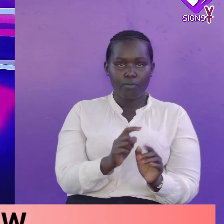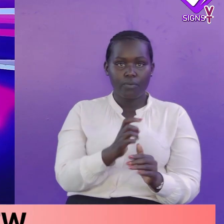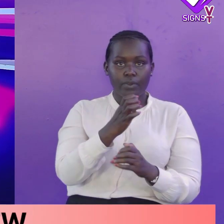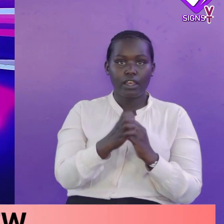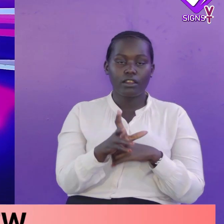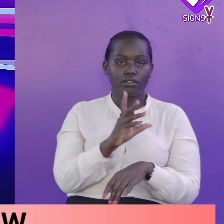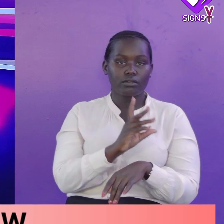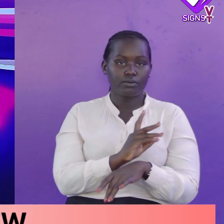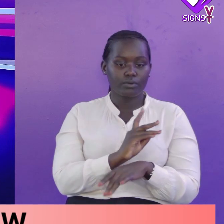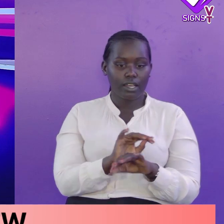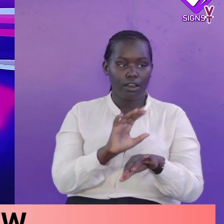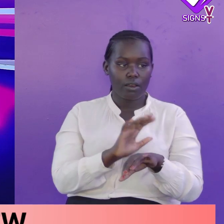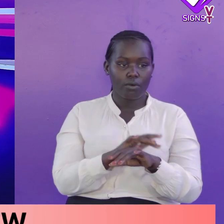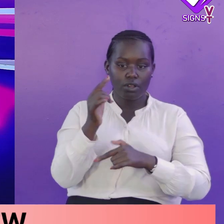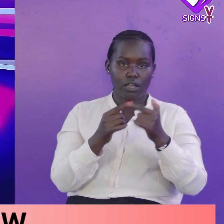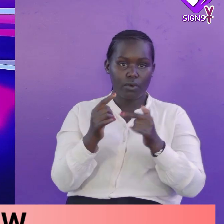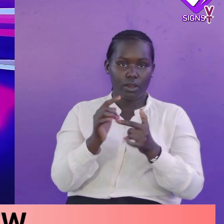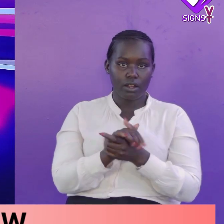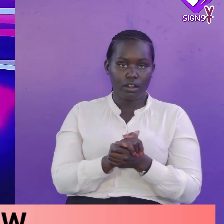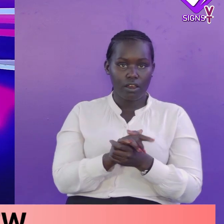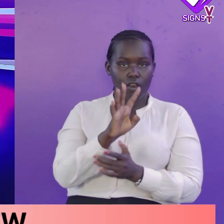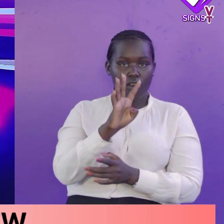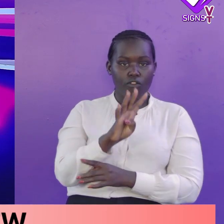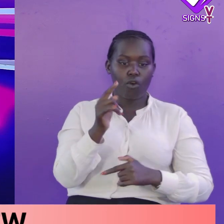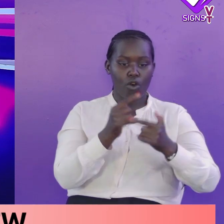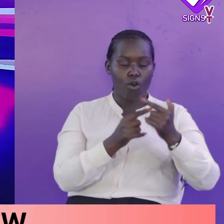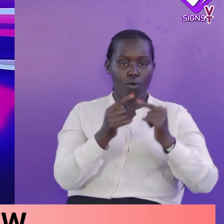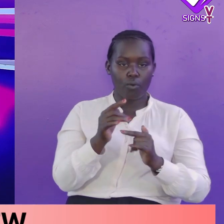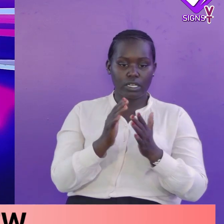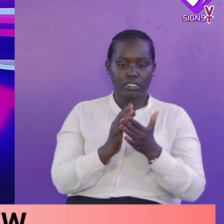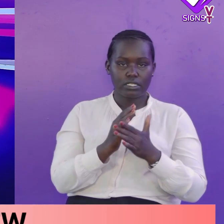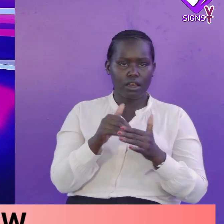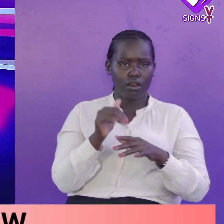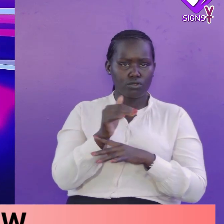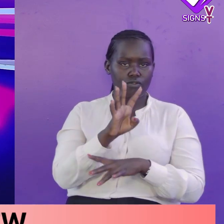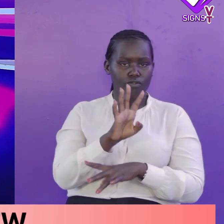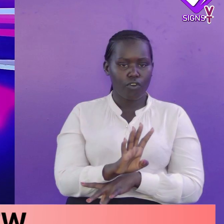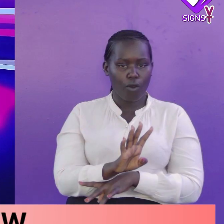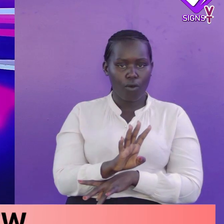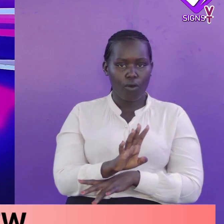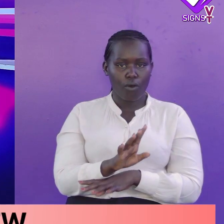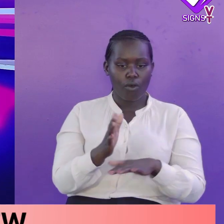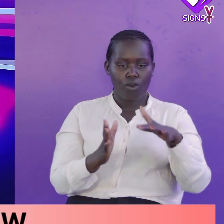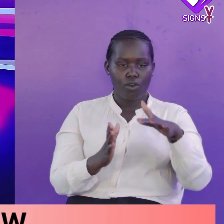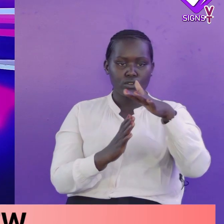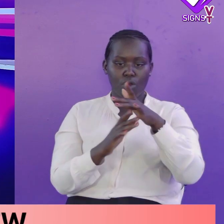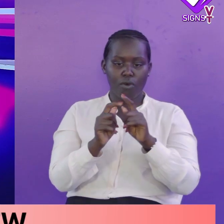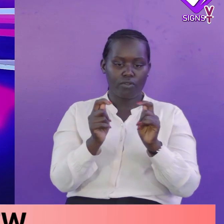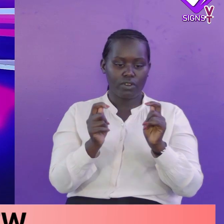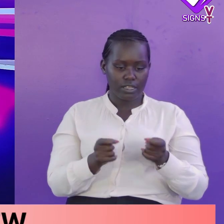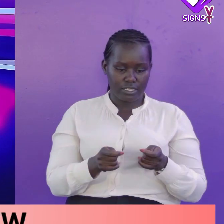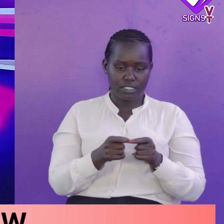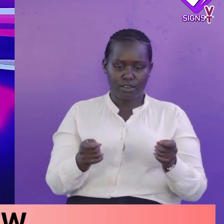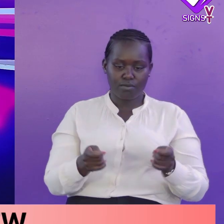day, we got the win. 4 wins out of 4. Okay. Top of the table.